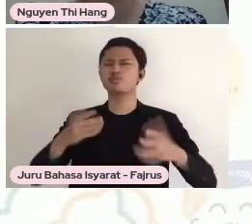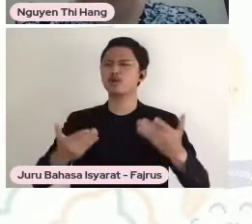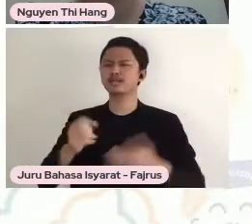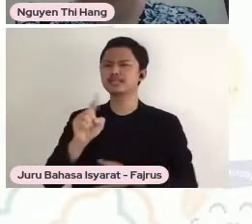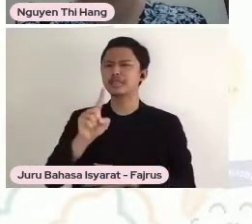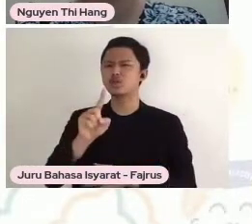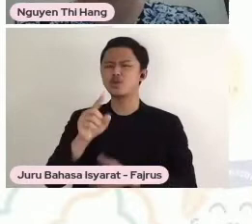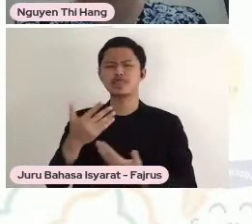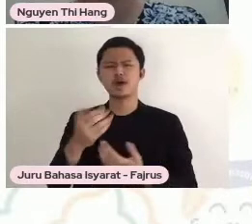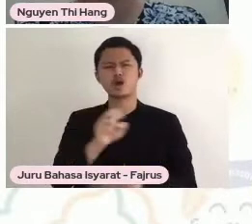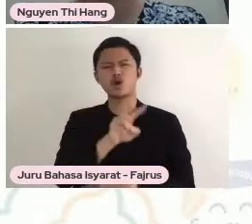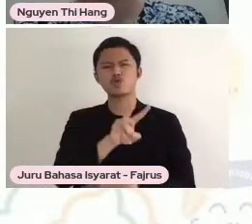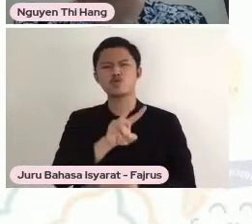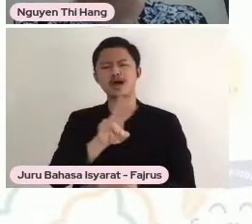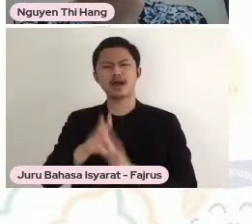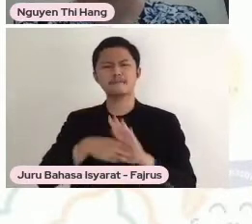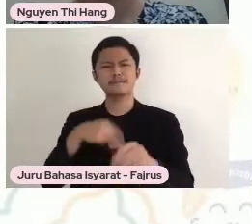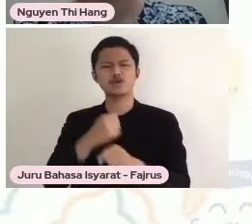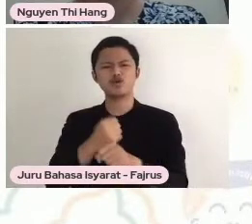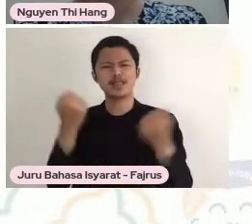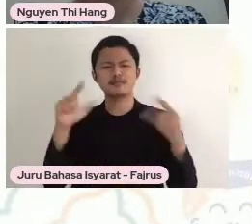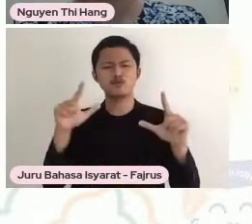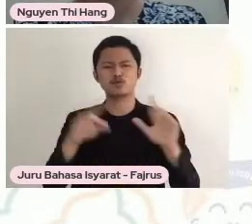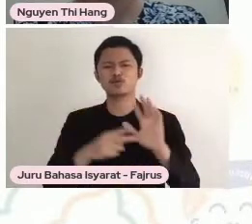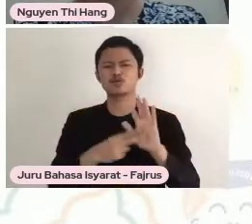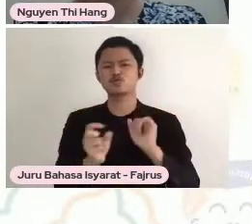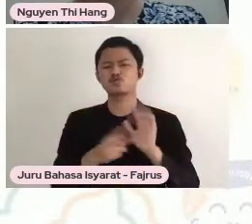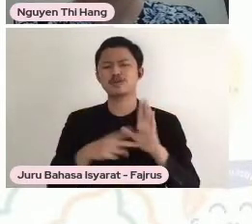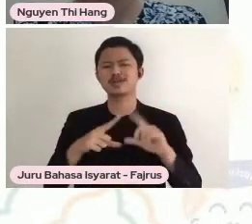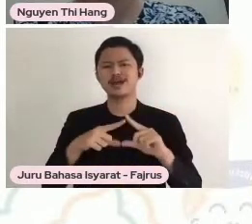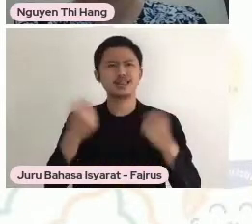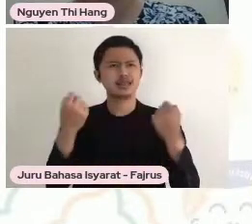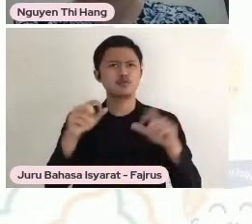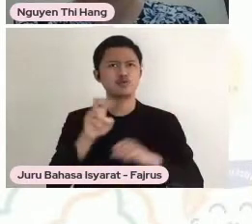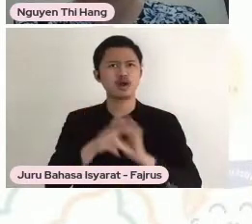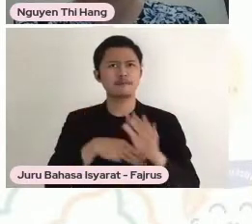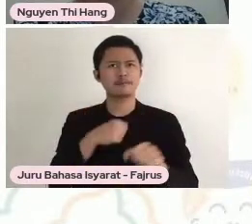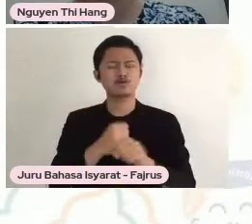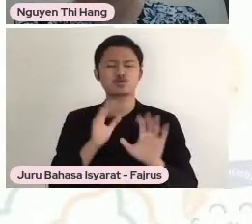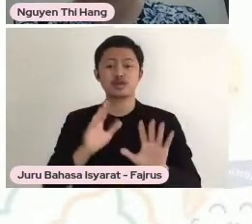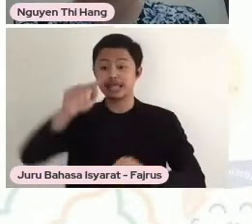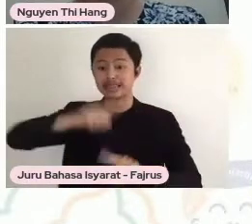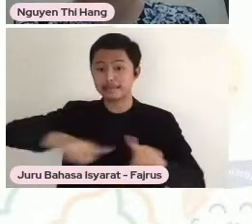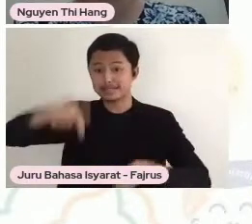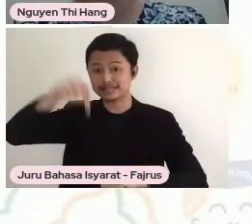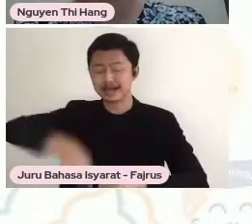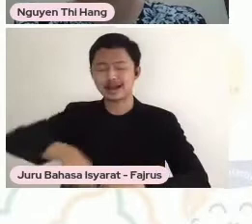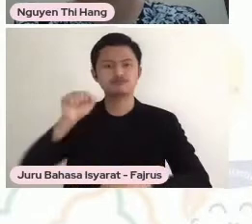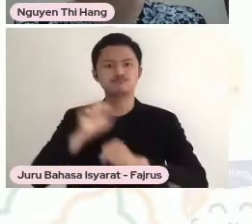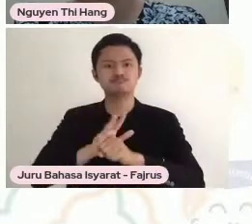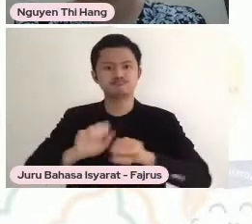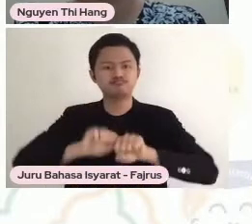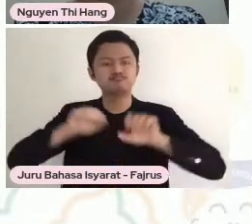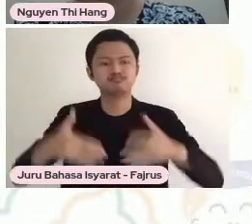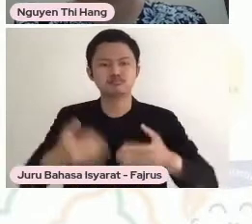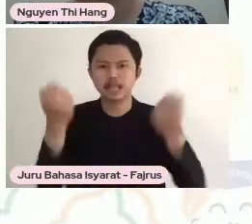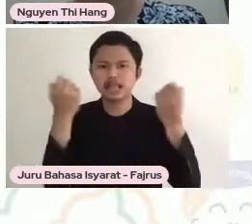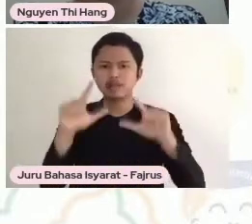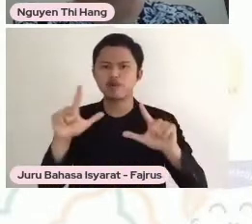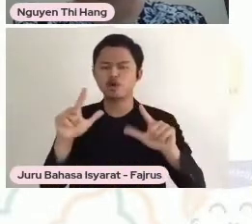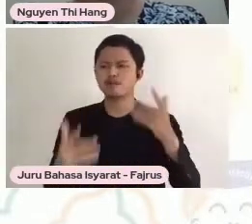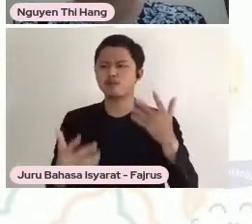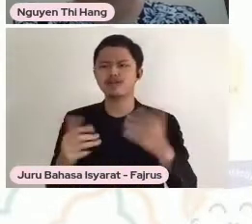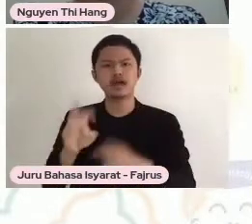for Lunar Year holiday, but because the COVID-19, so we have more than